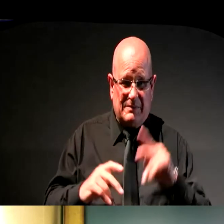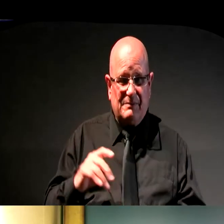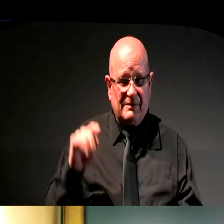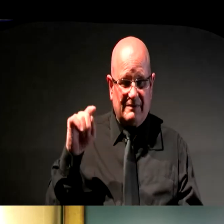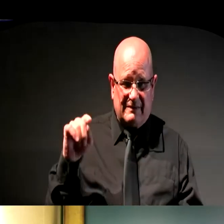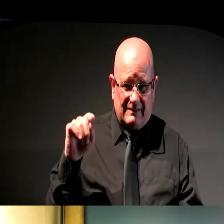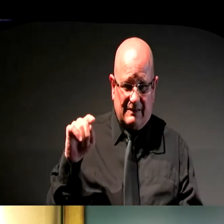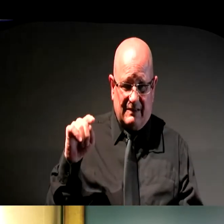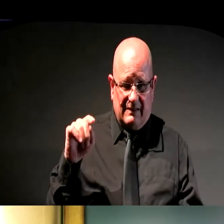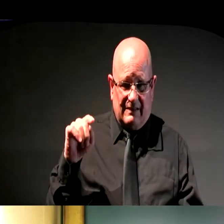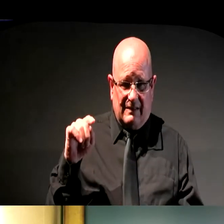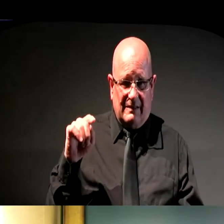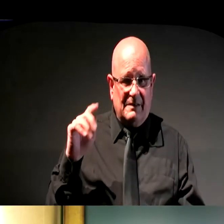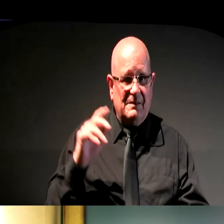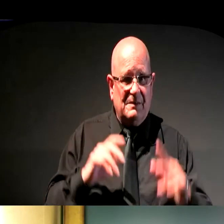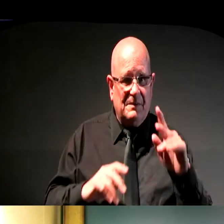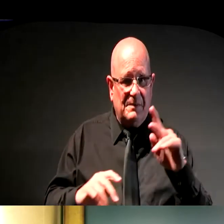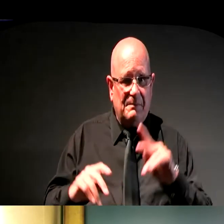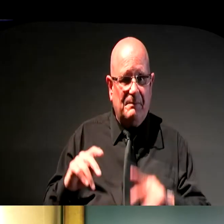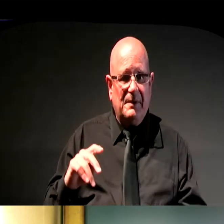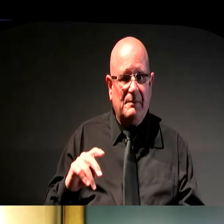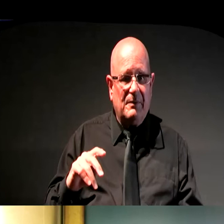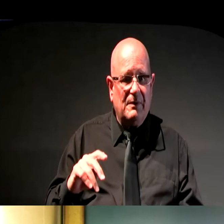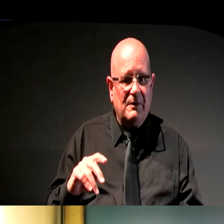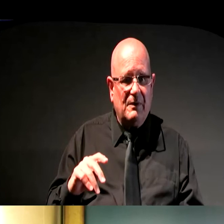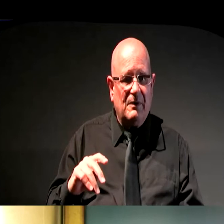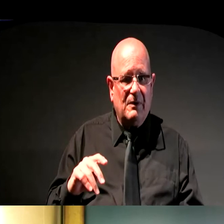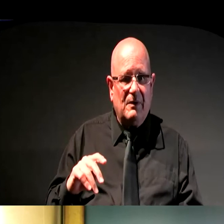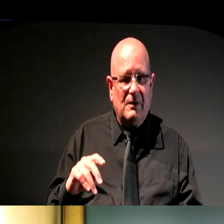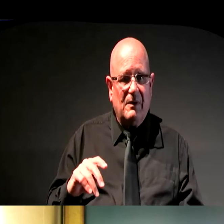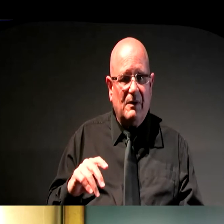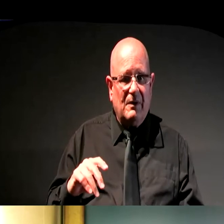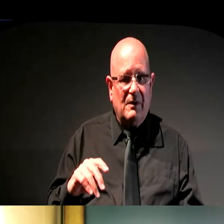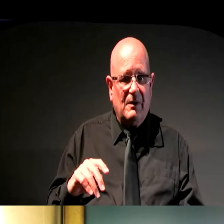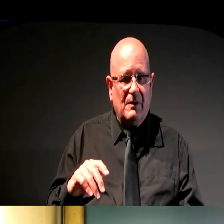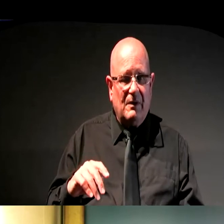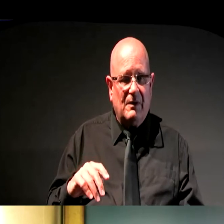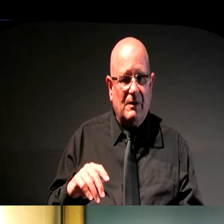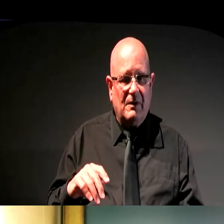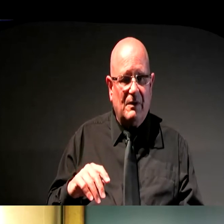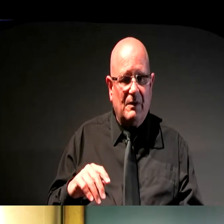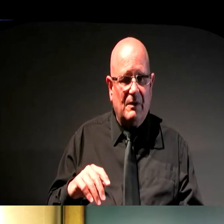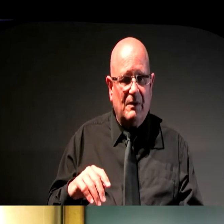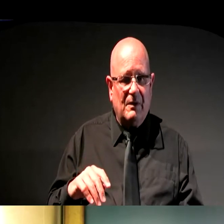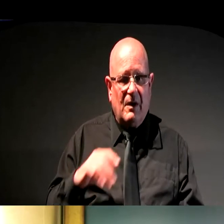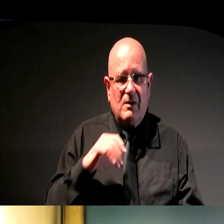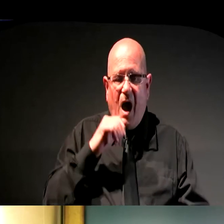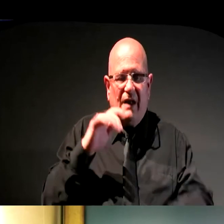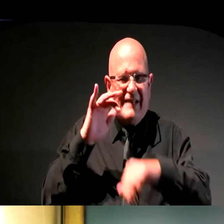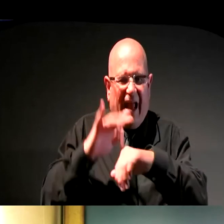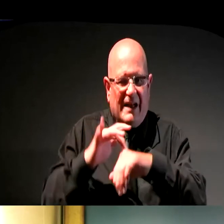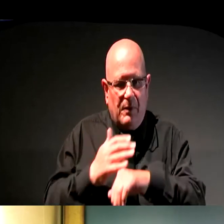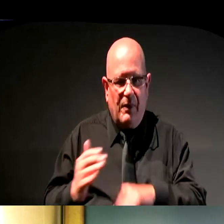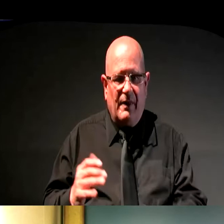is that people aren't willing to be open-minded. I think that's true of anyone who's diverse in any way, shape, or form. The biggest challenge is getting